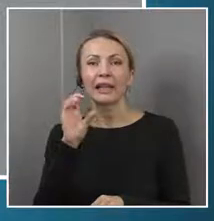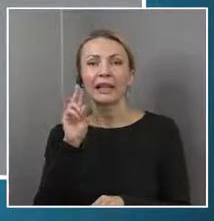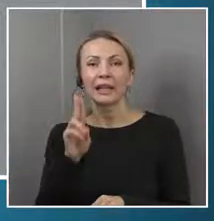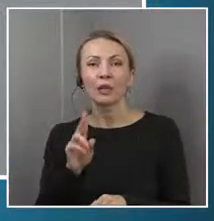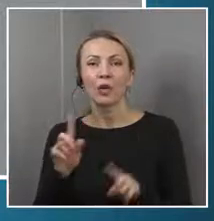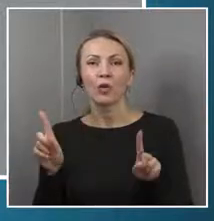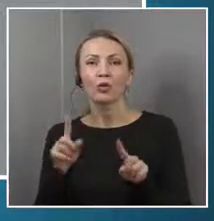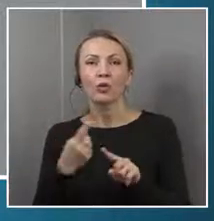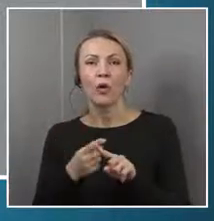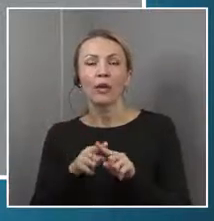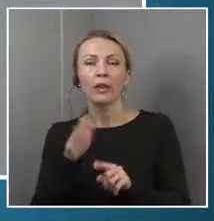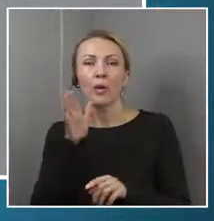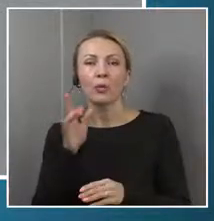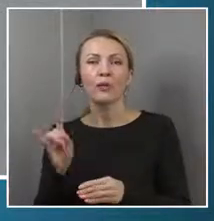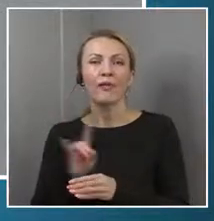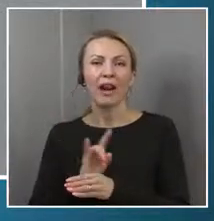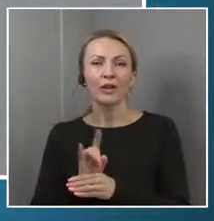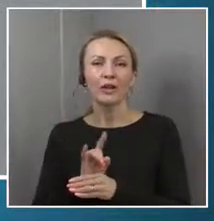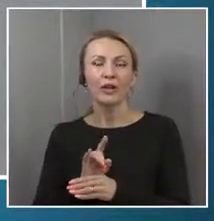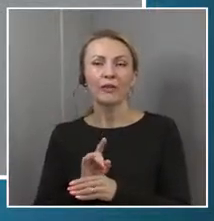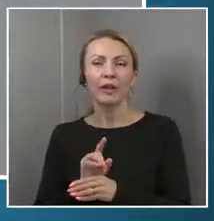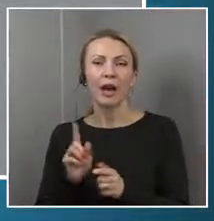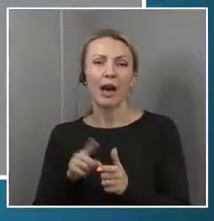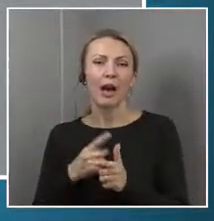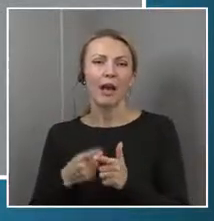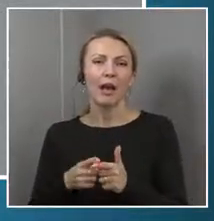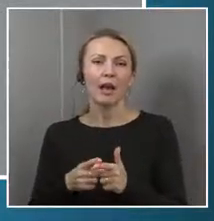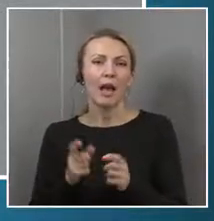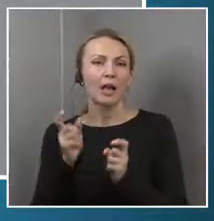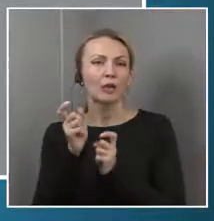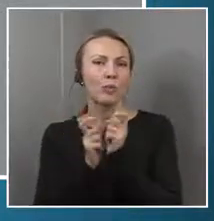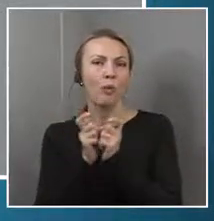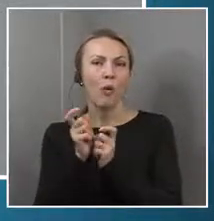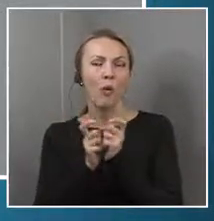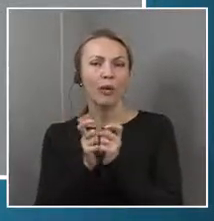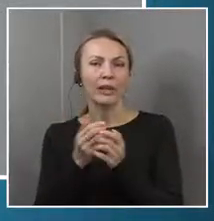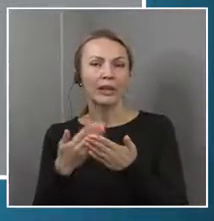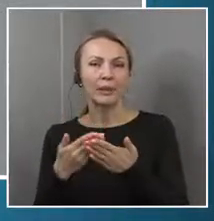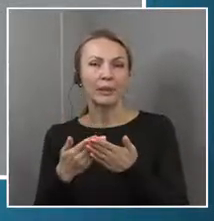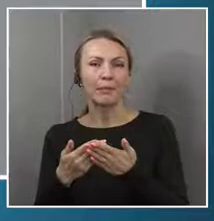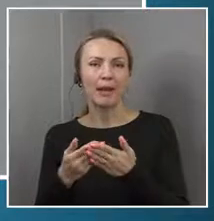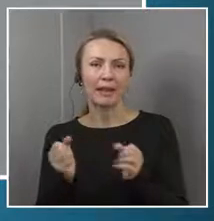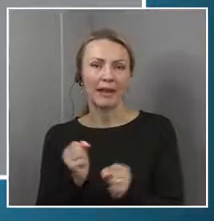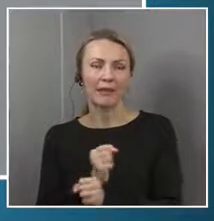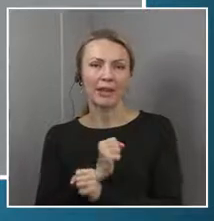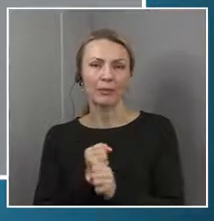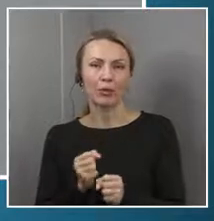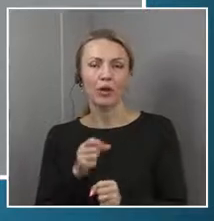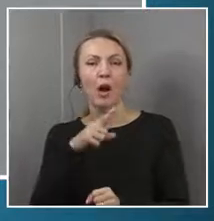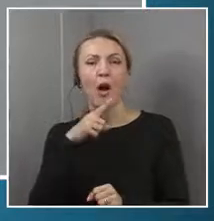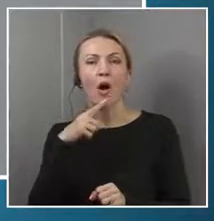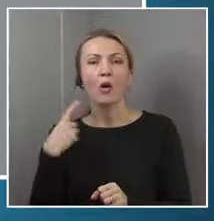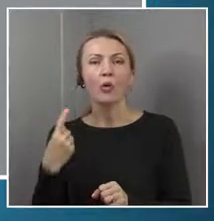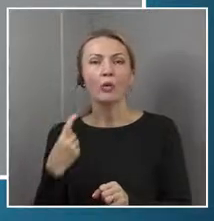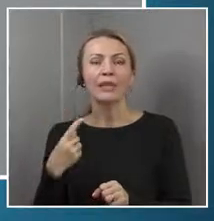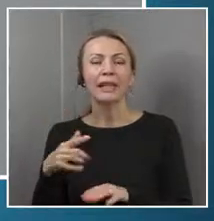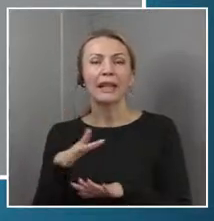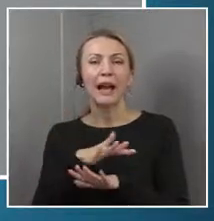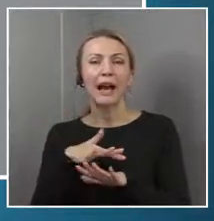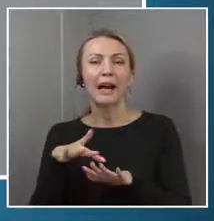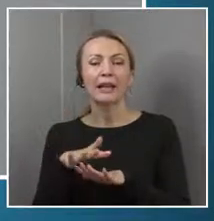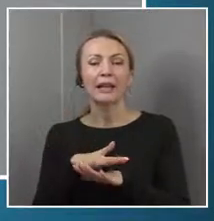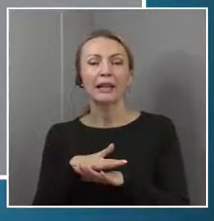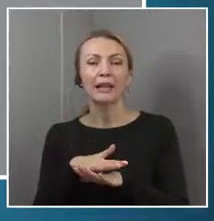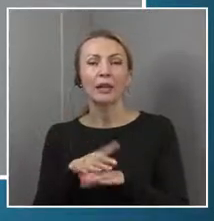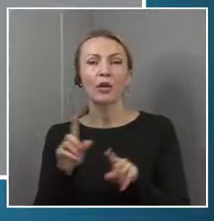his work, and it is very unlikely that you will buy a fake painting.